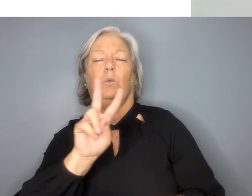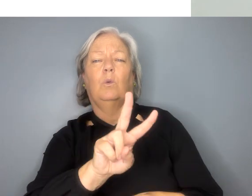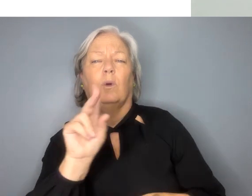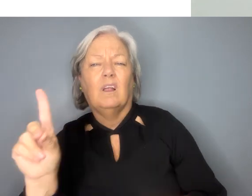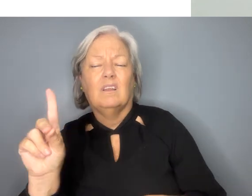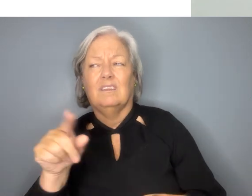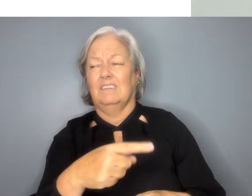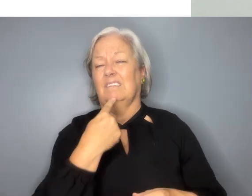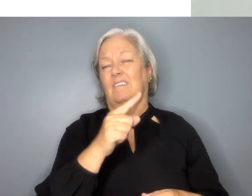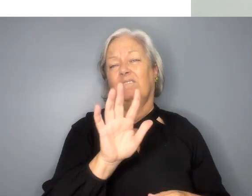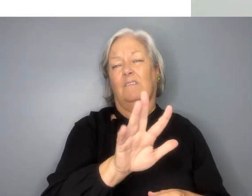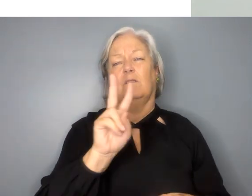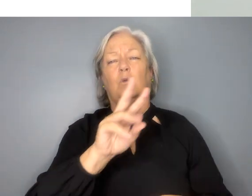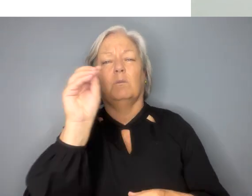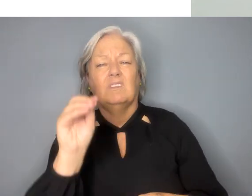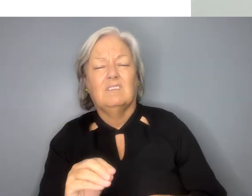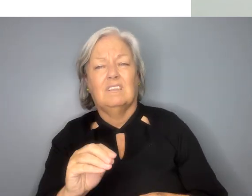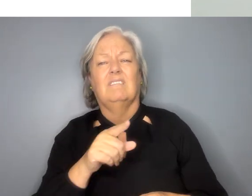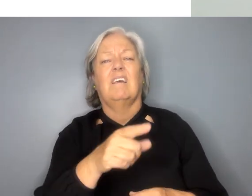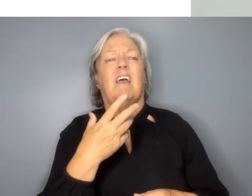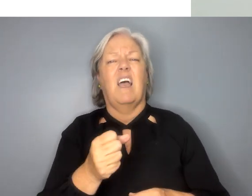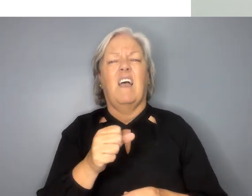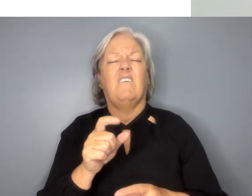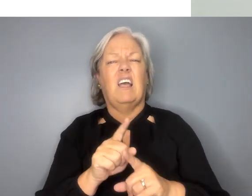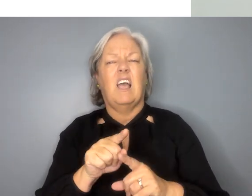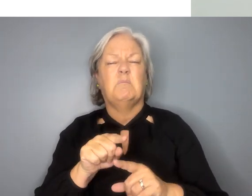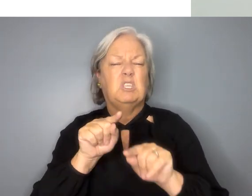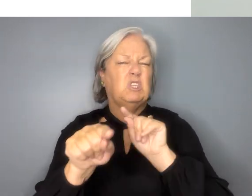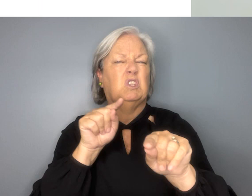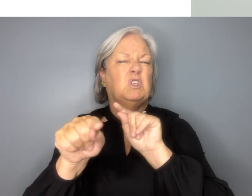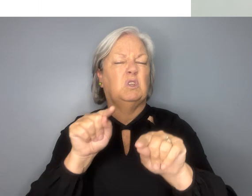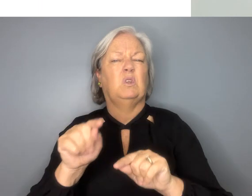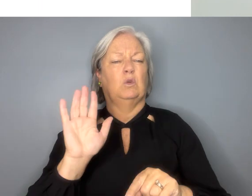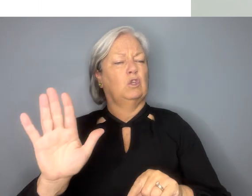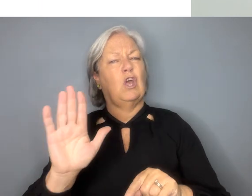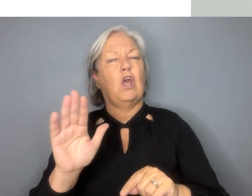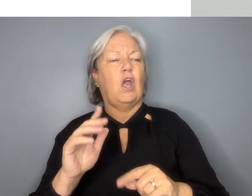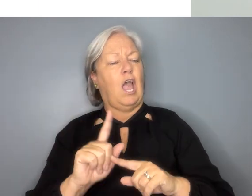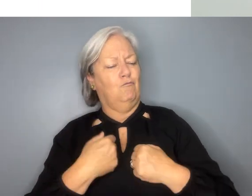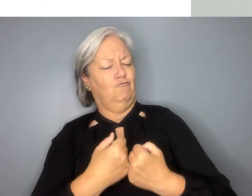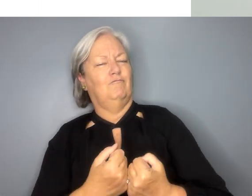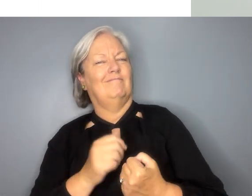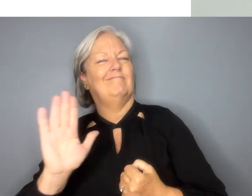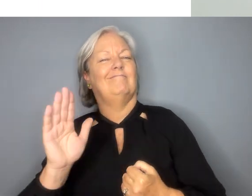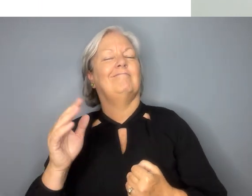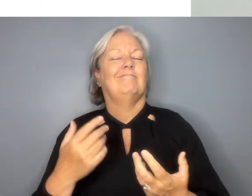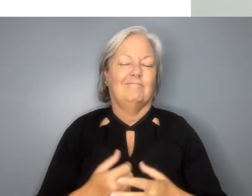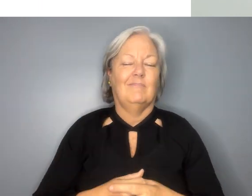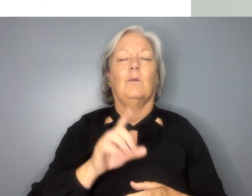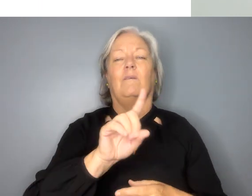21, including findings that 52% experience verbal harassment due to their sexuality or gender